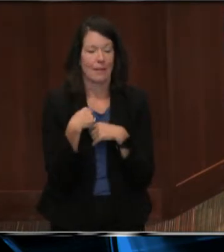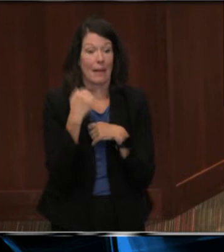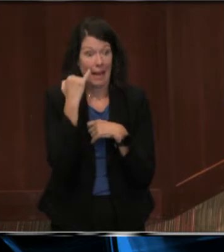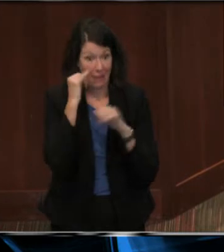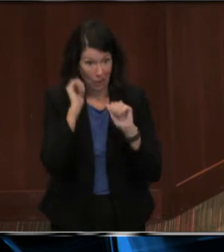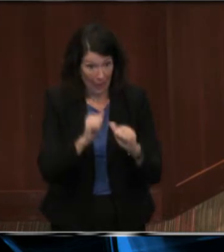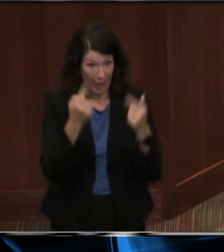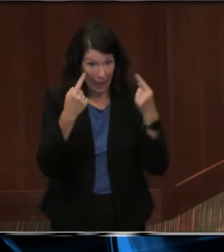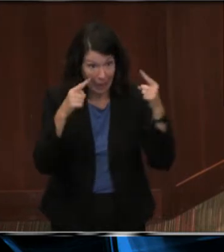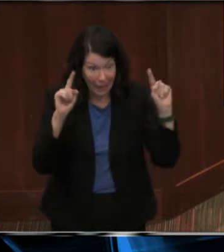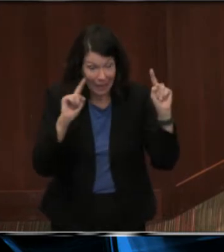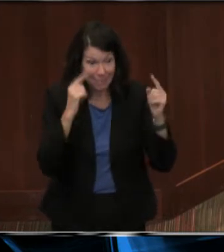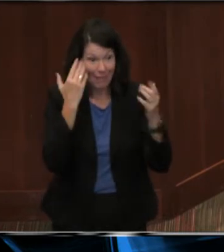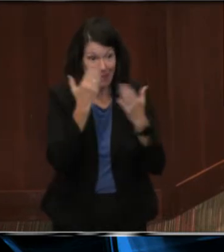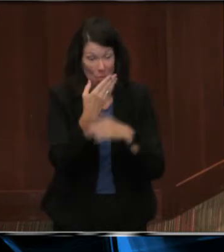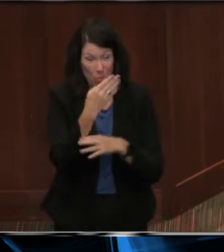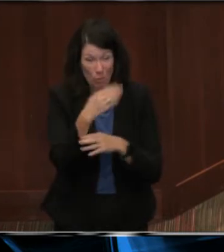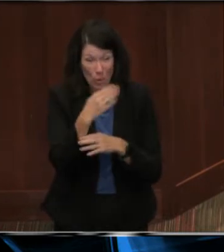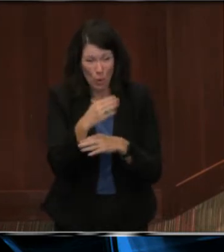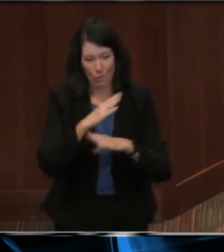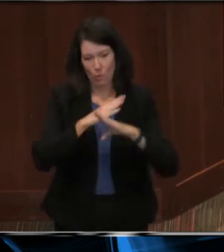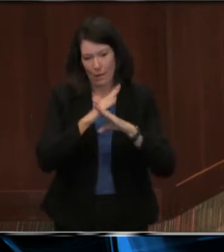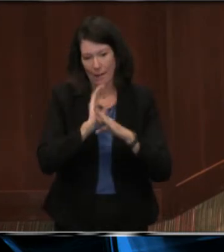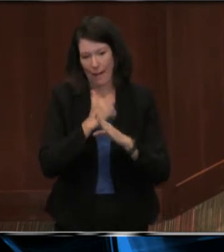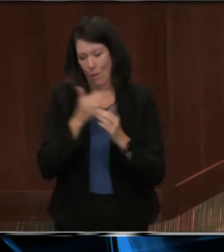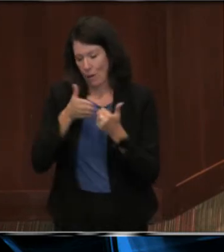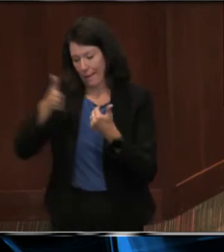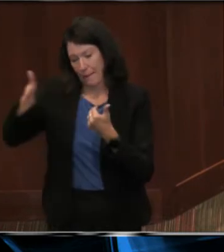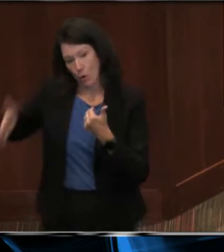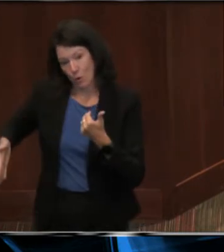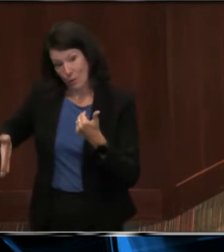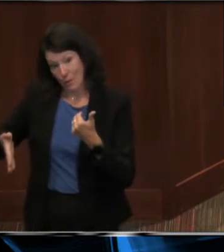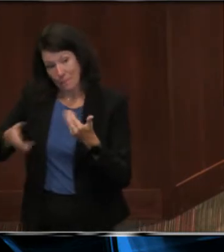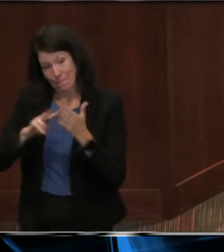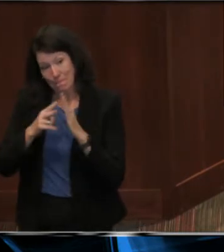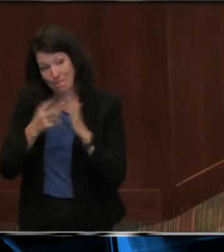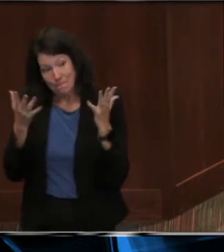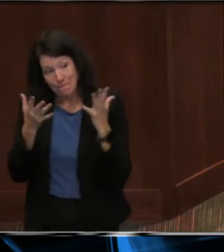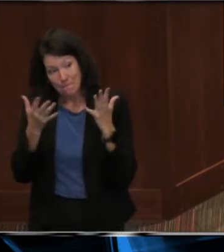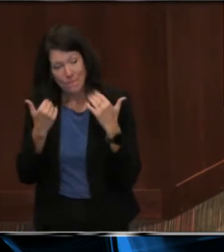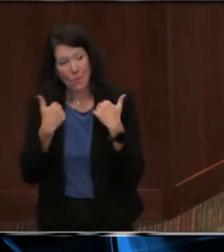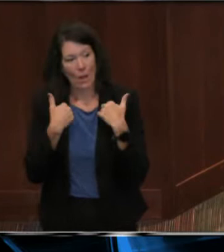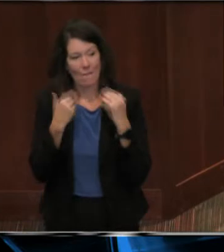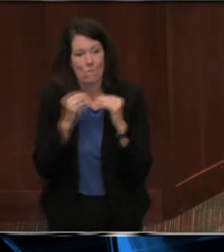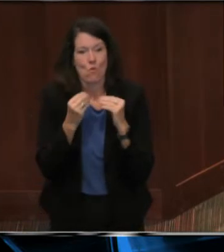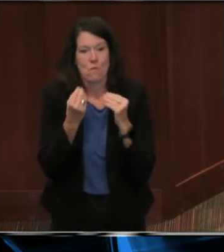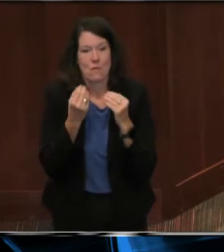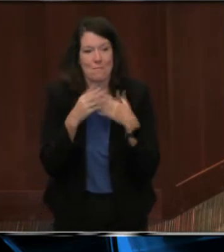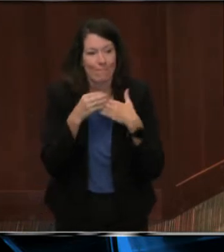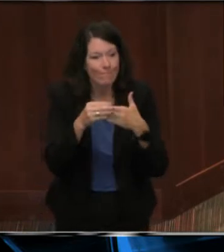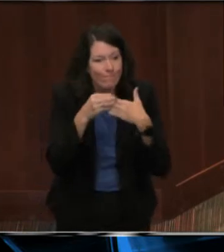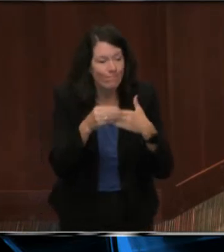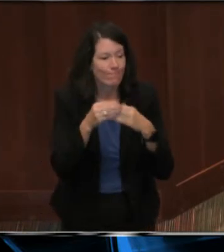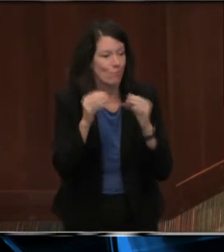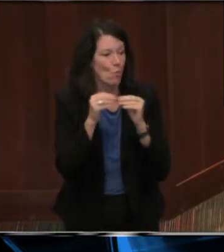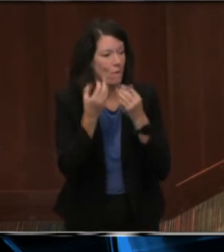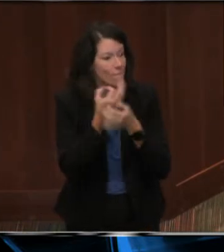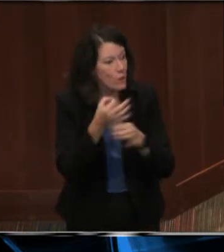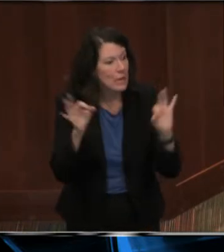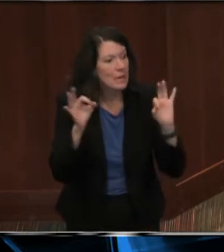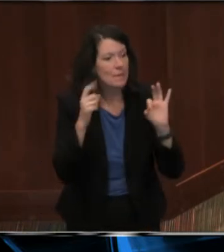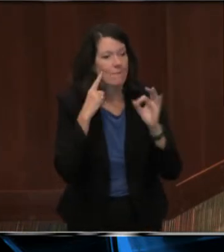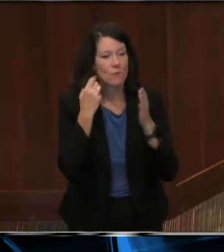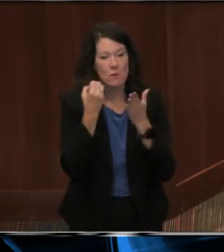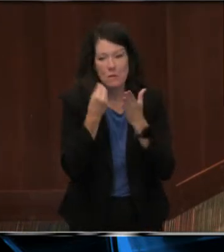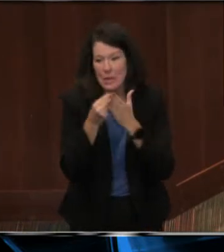we can get here, protect our neighbors, we begin to have increasing freedoms in